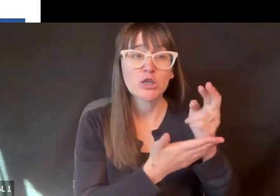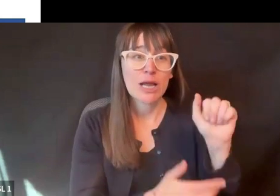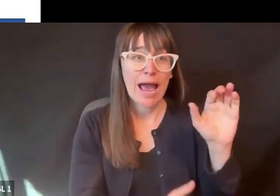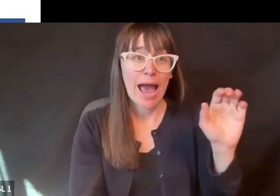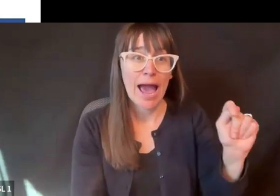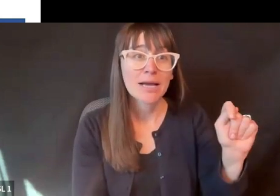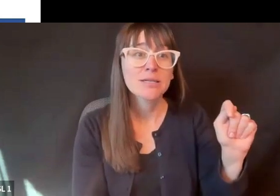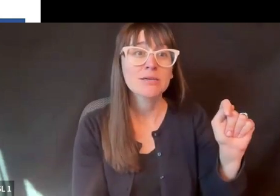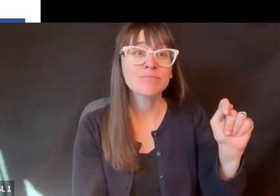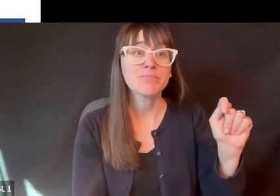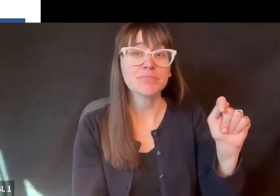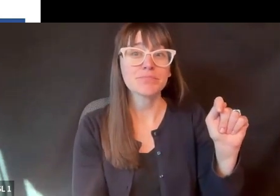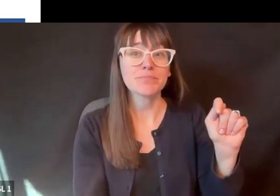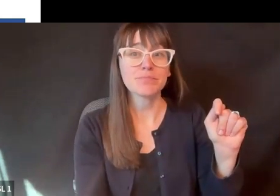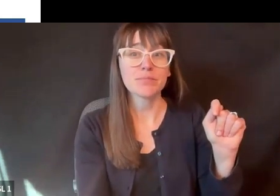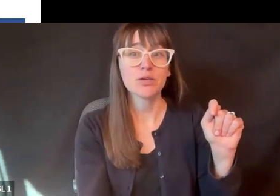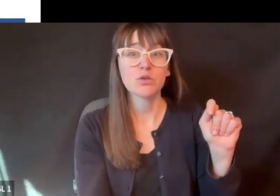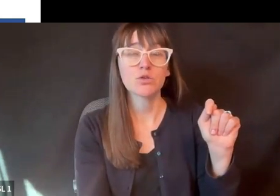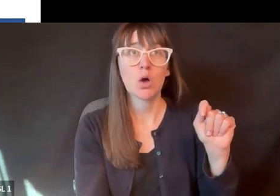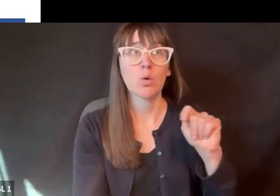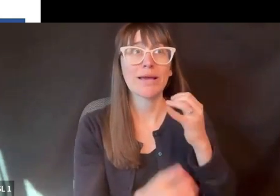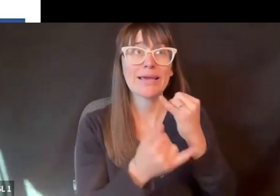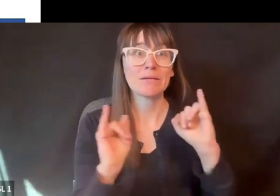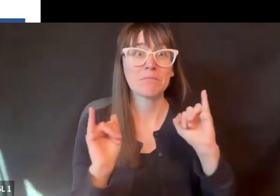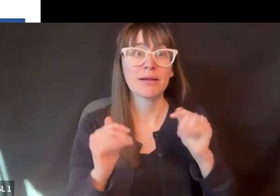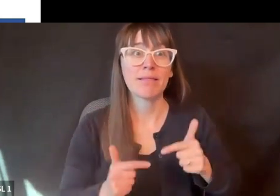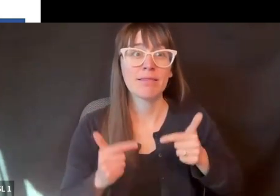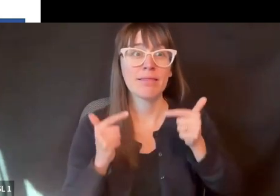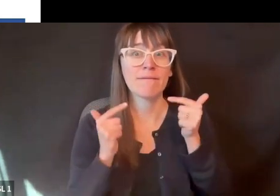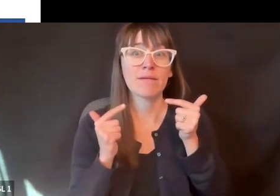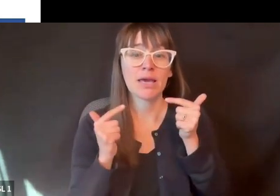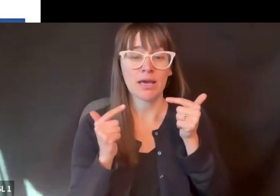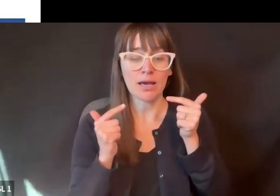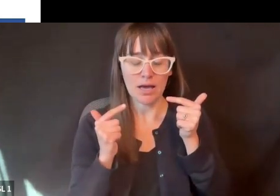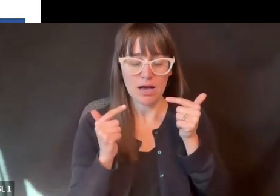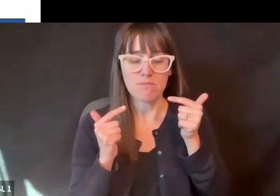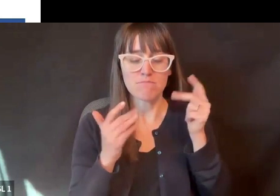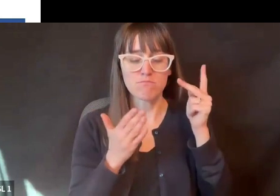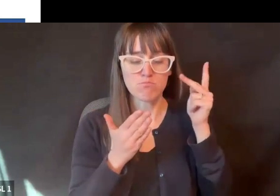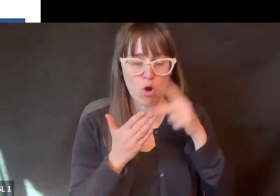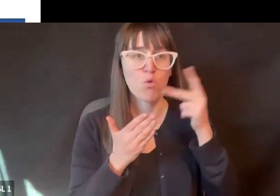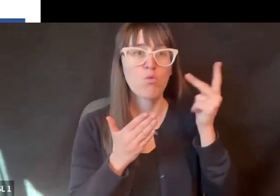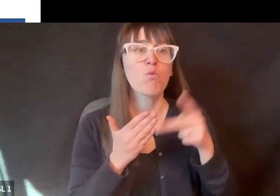Act, which moved the independent living